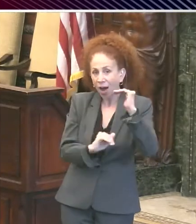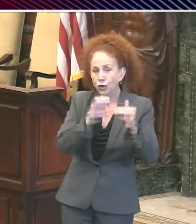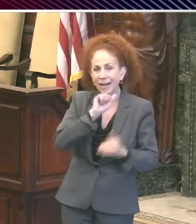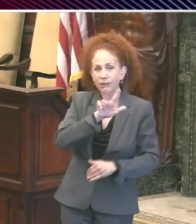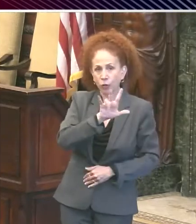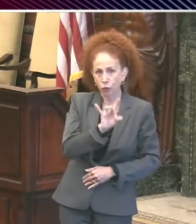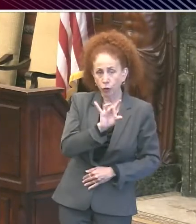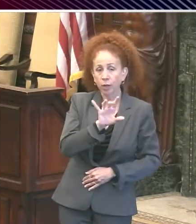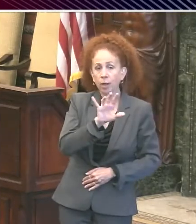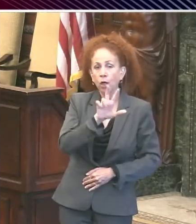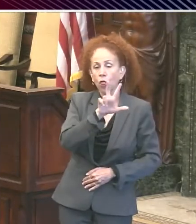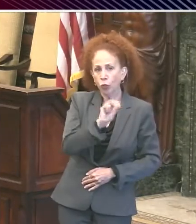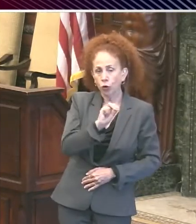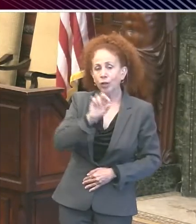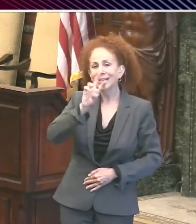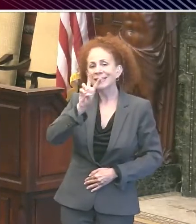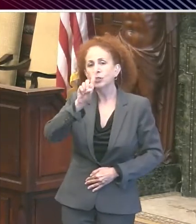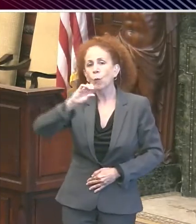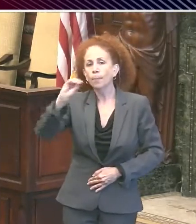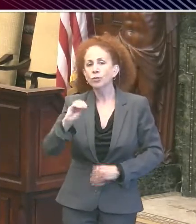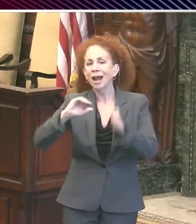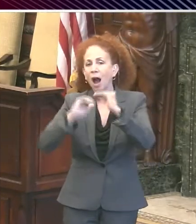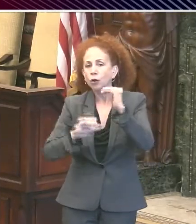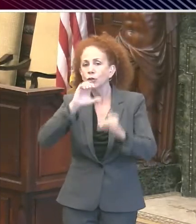61% were under the age of 40.